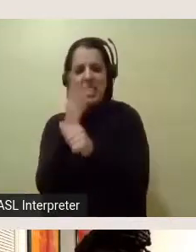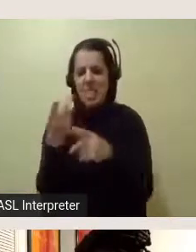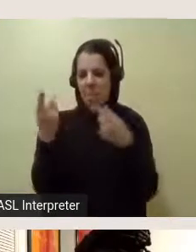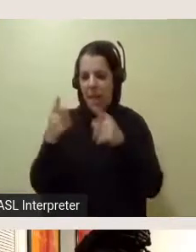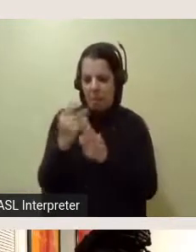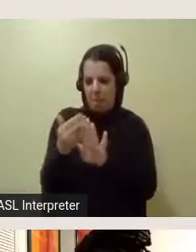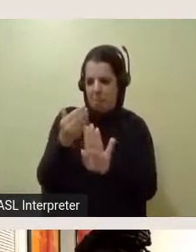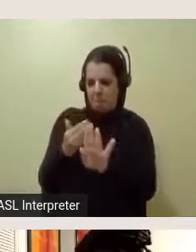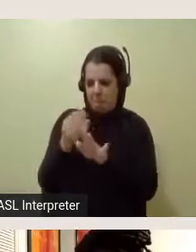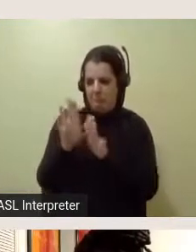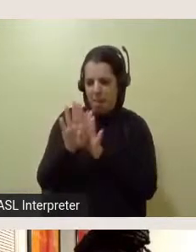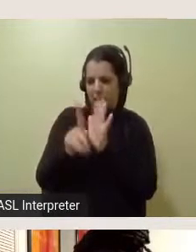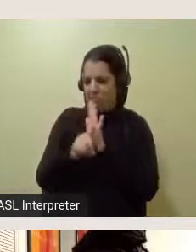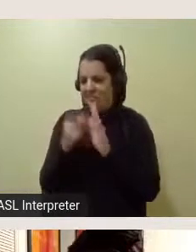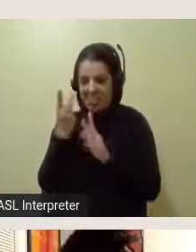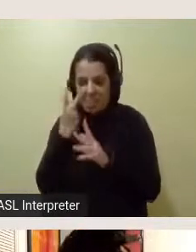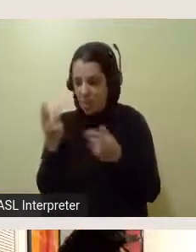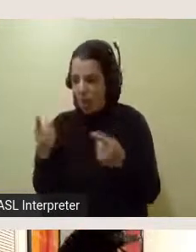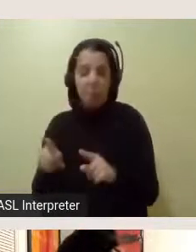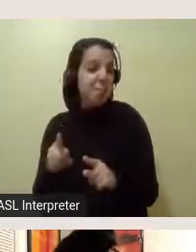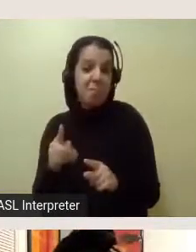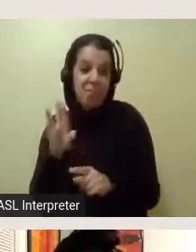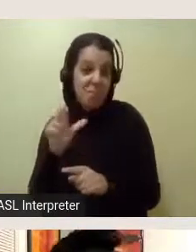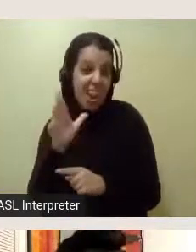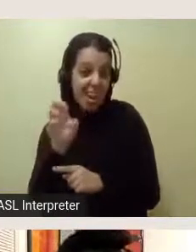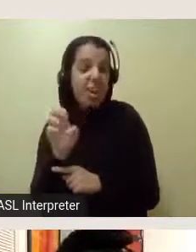really interesting way. So.